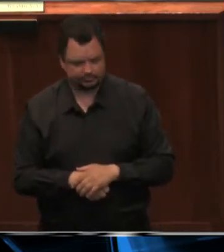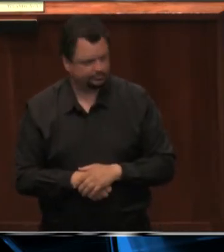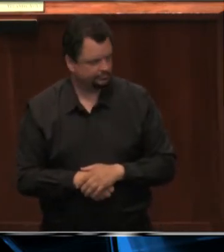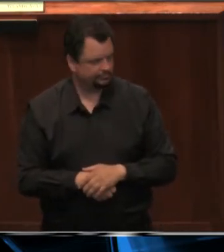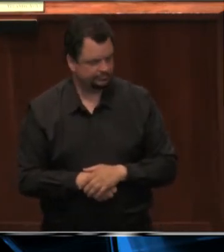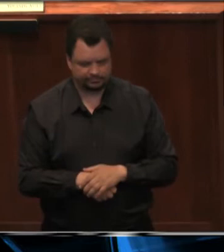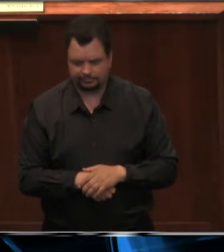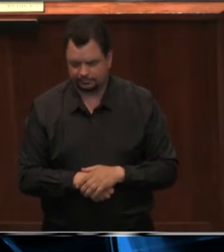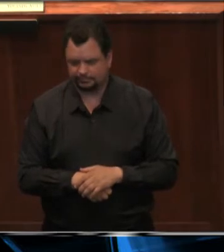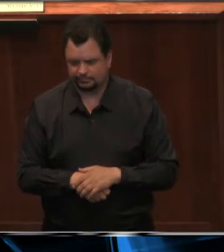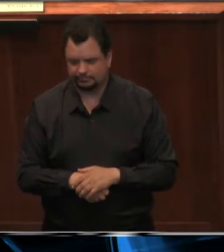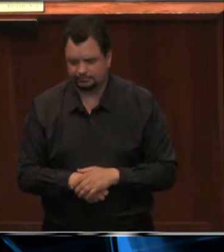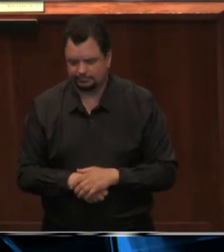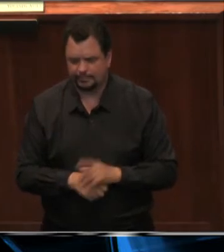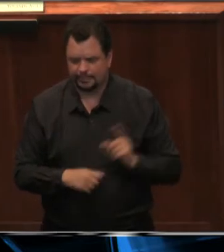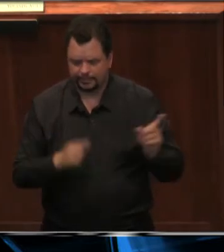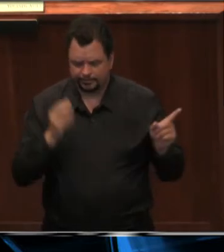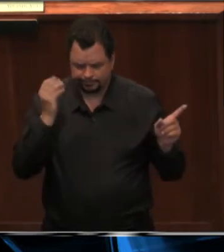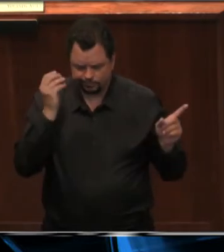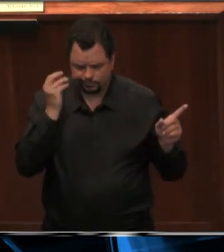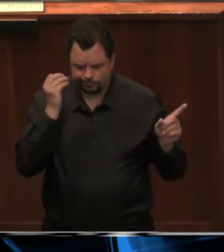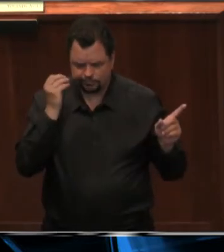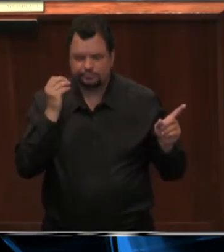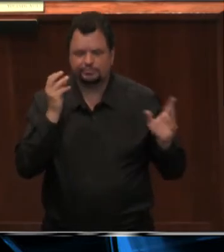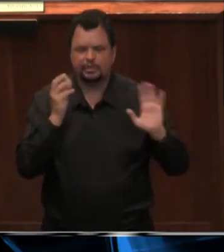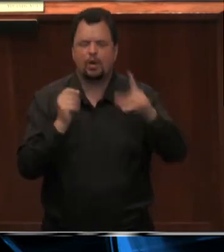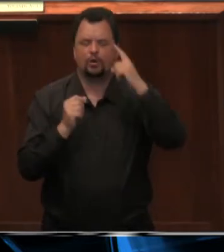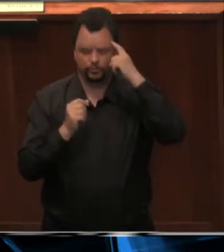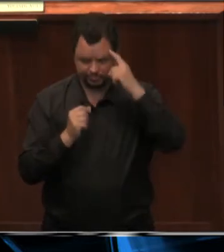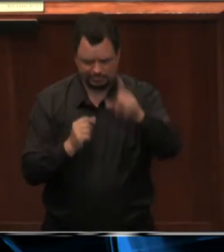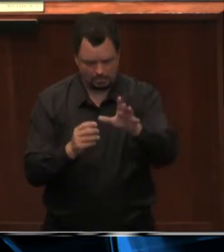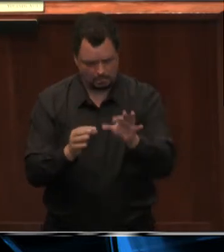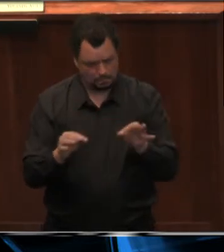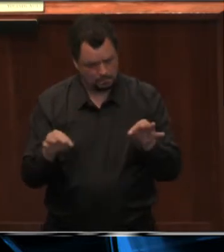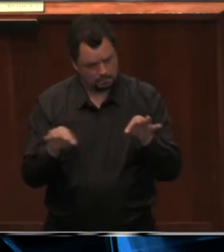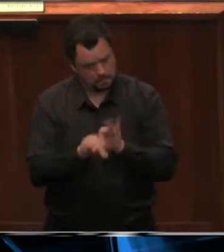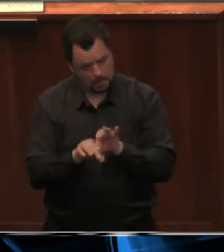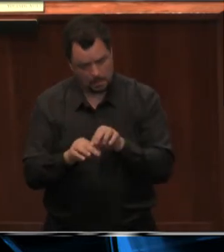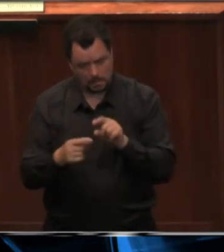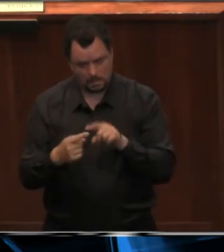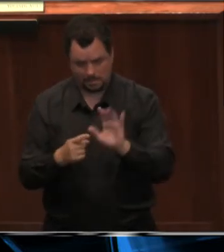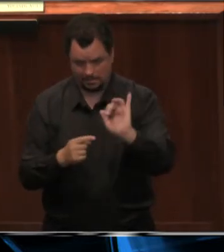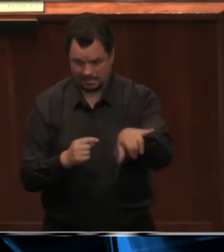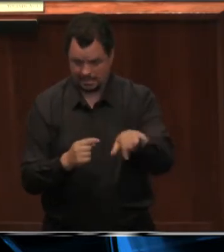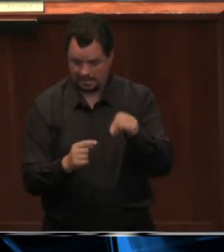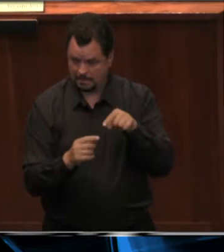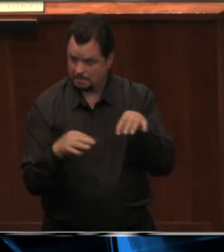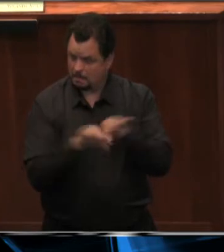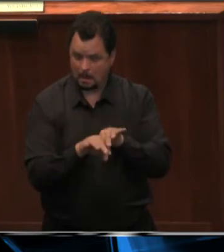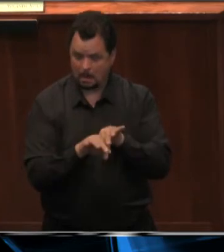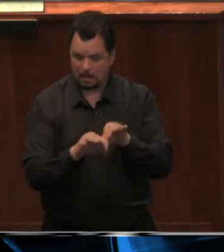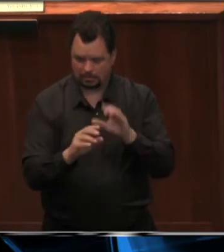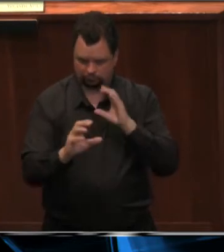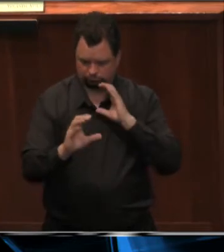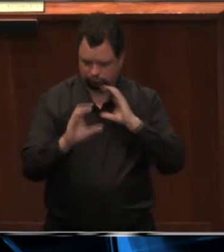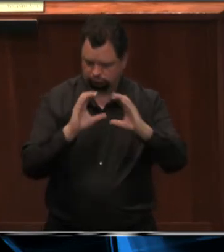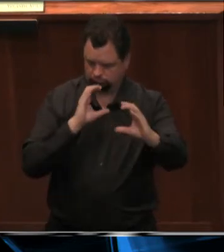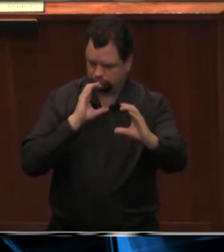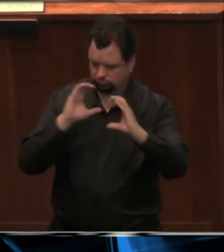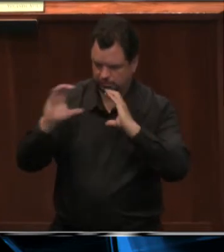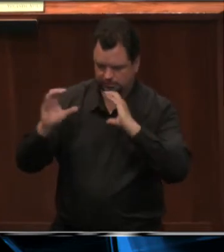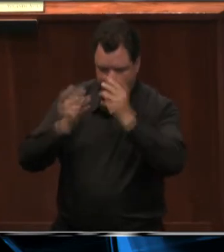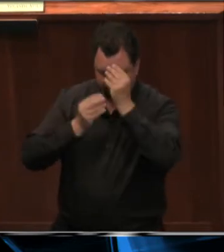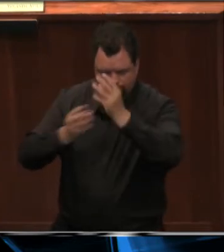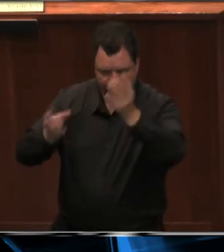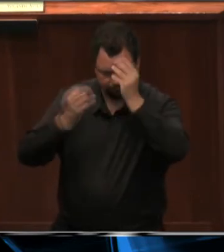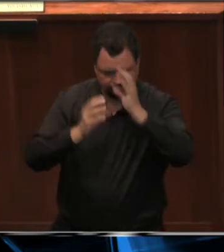then an important part of this that we recognized early on was communication to the community, providing timely